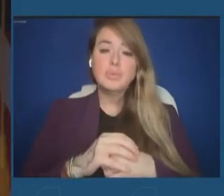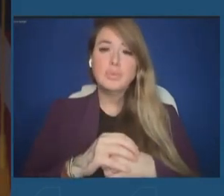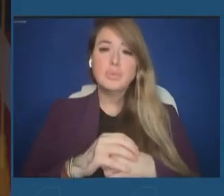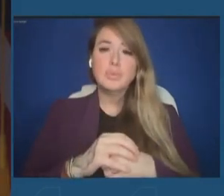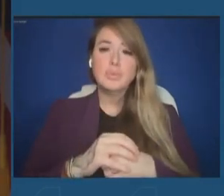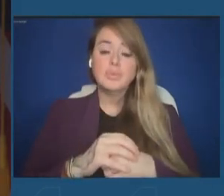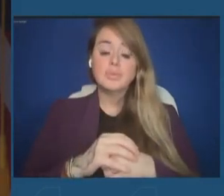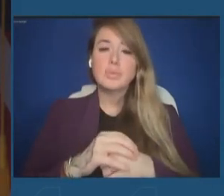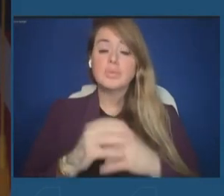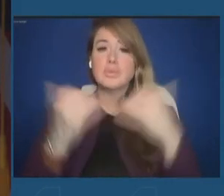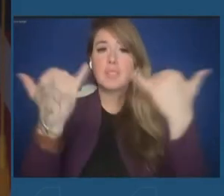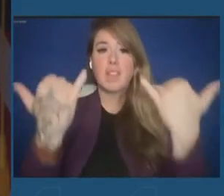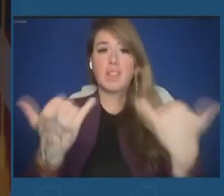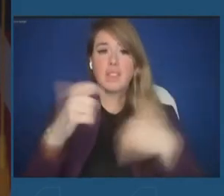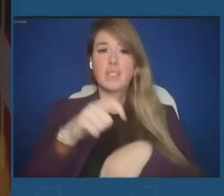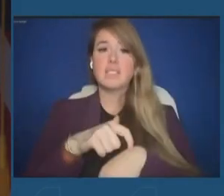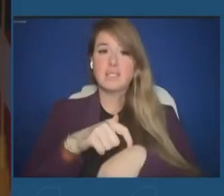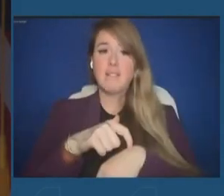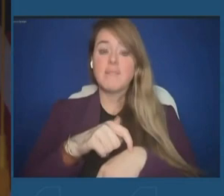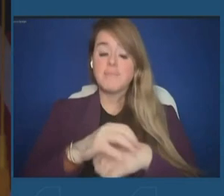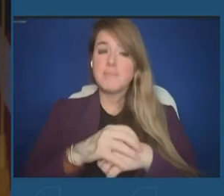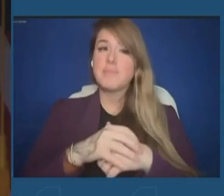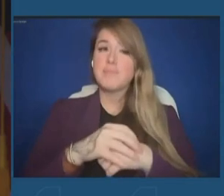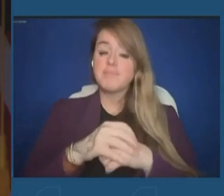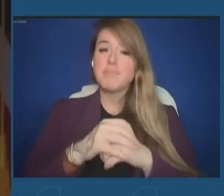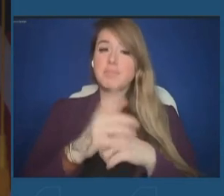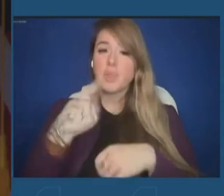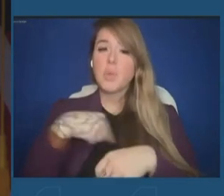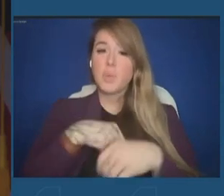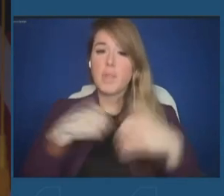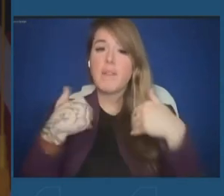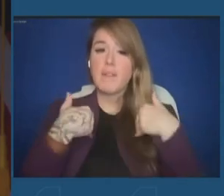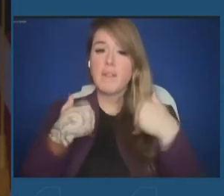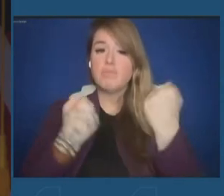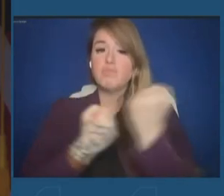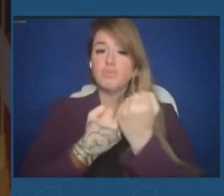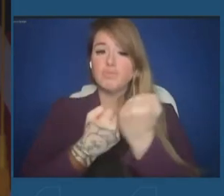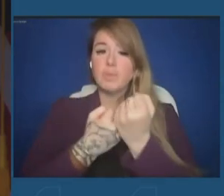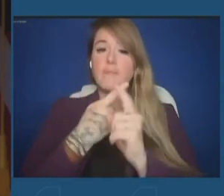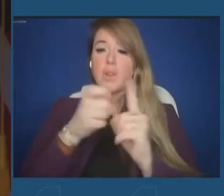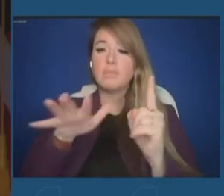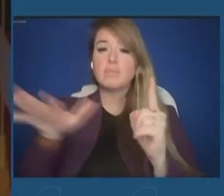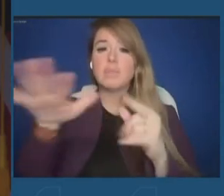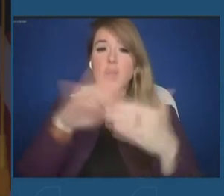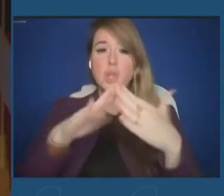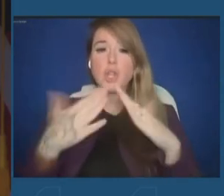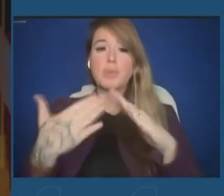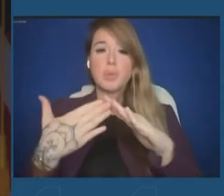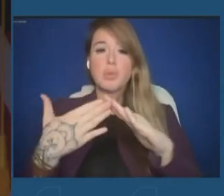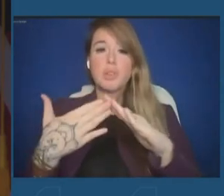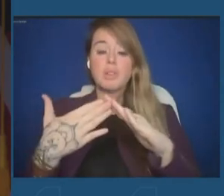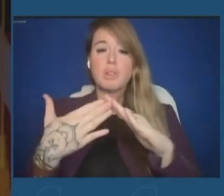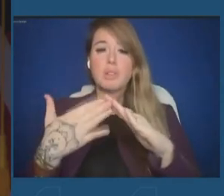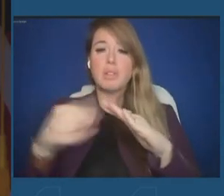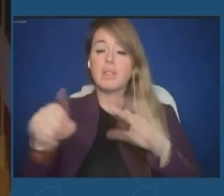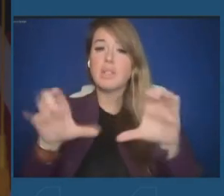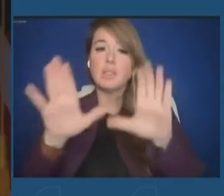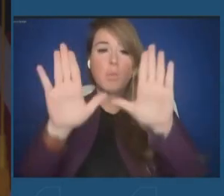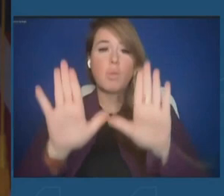And this time, we had reinforcements from a community that just did extraordinary